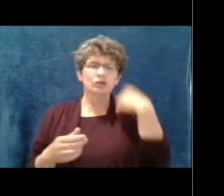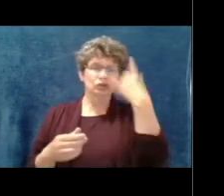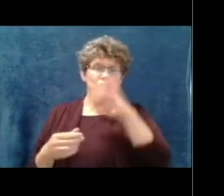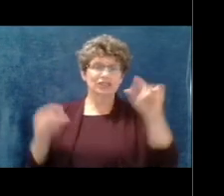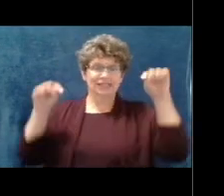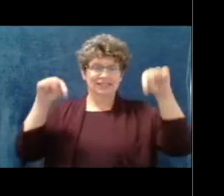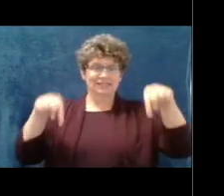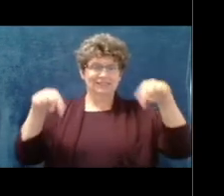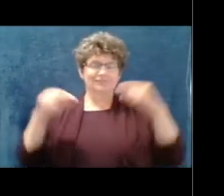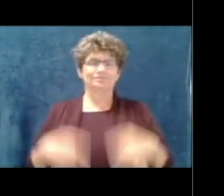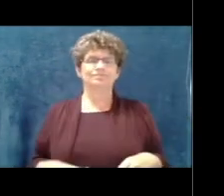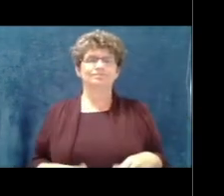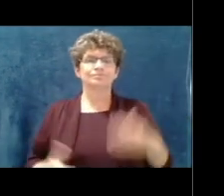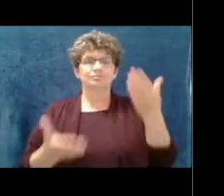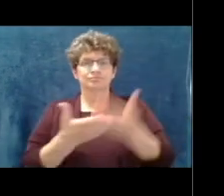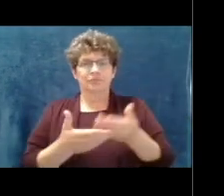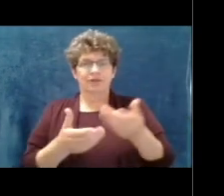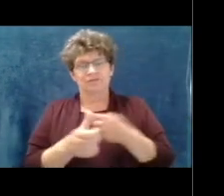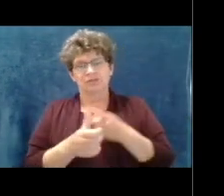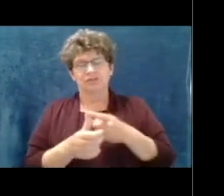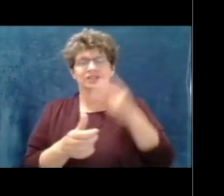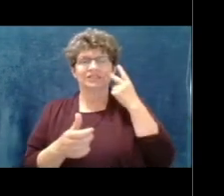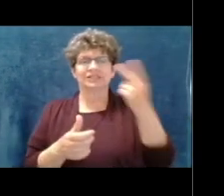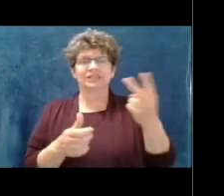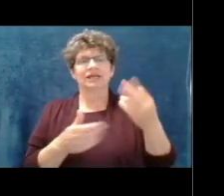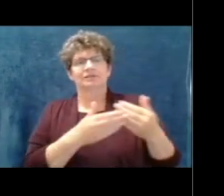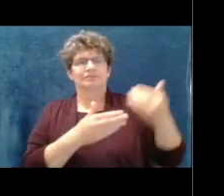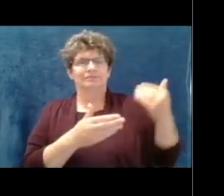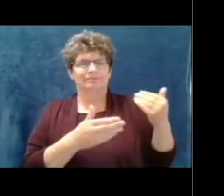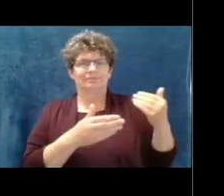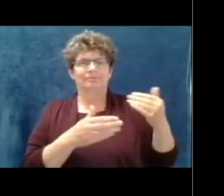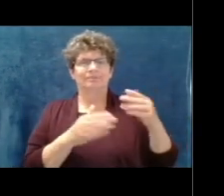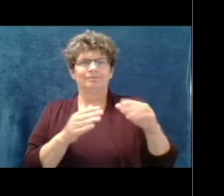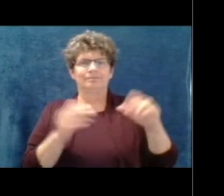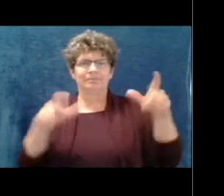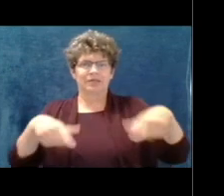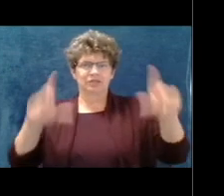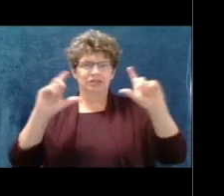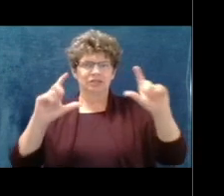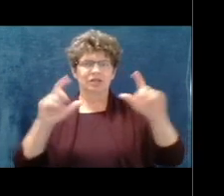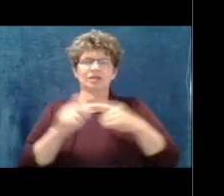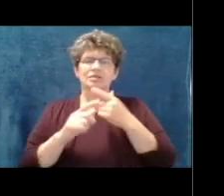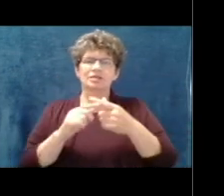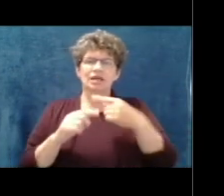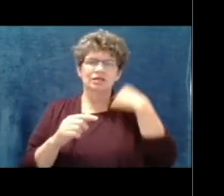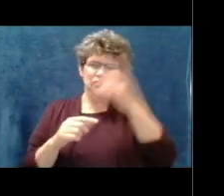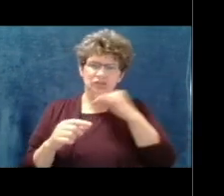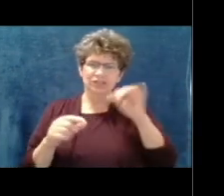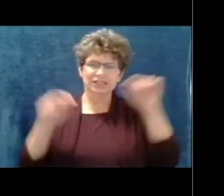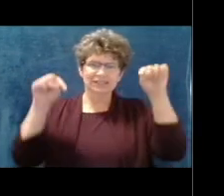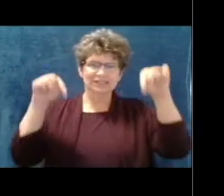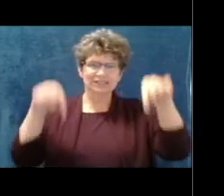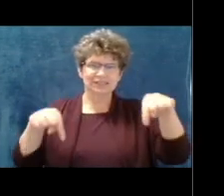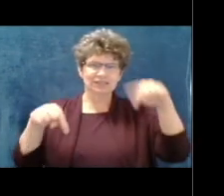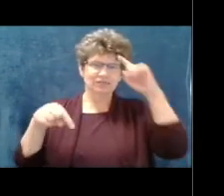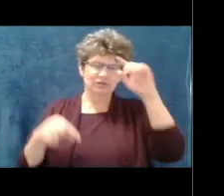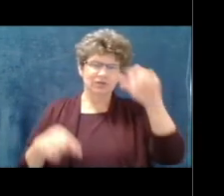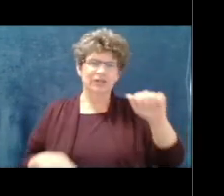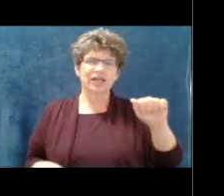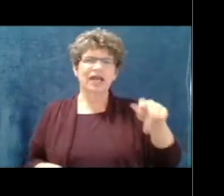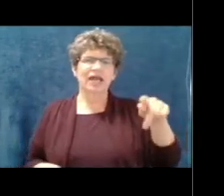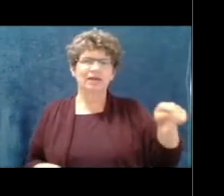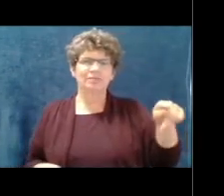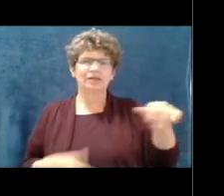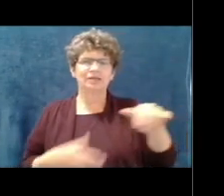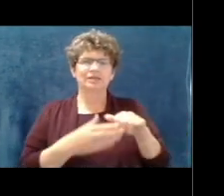This is what the health and resiliency questionnaire looks like in the app next to the paper tool that I sent there. So again, this would be step 1